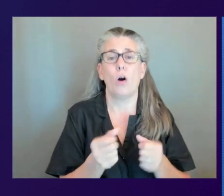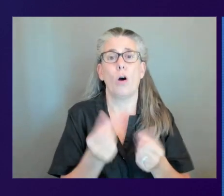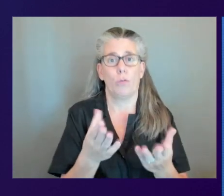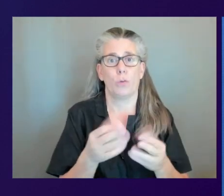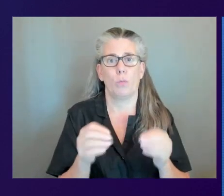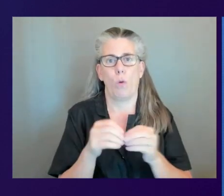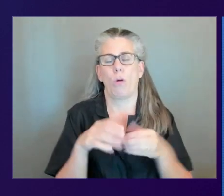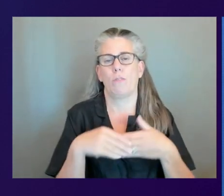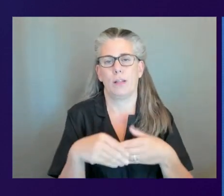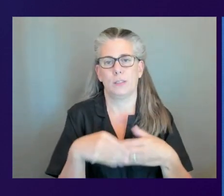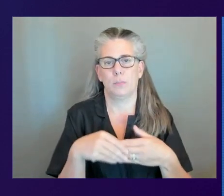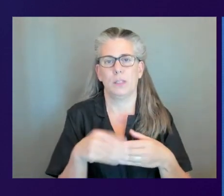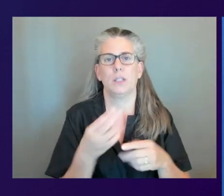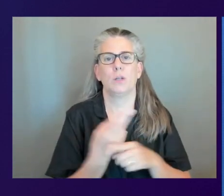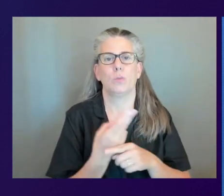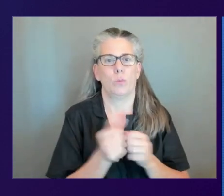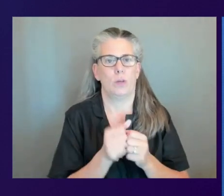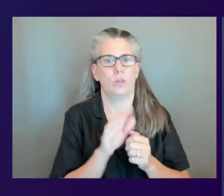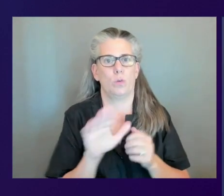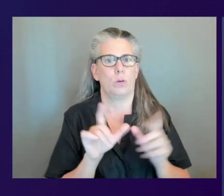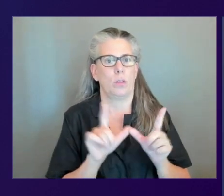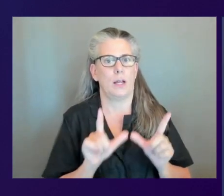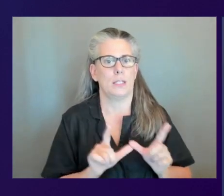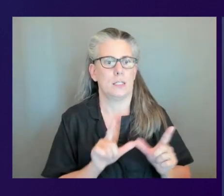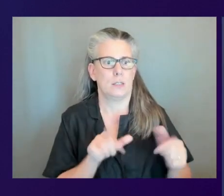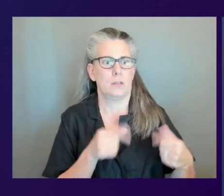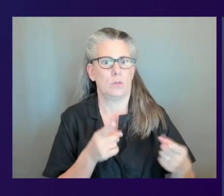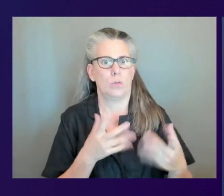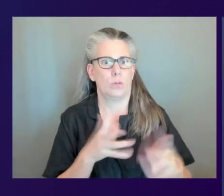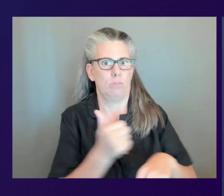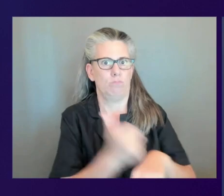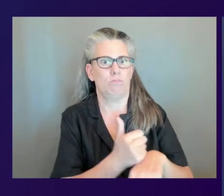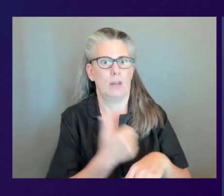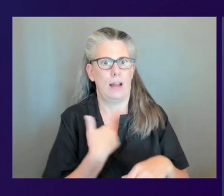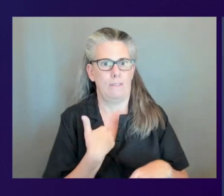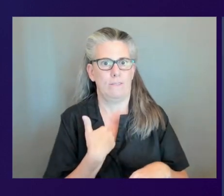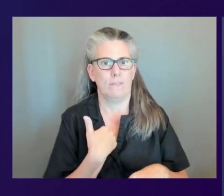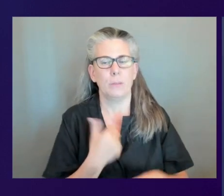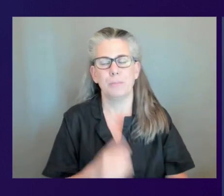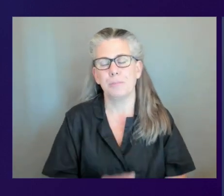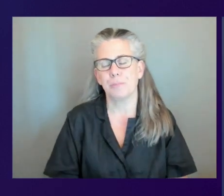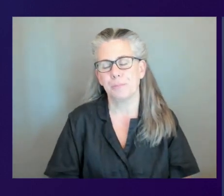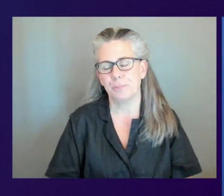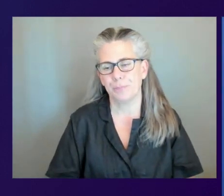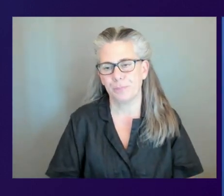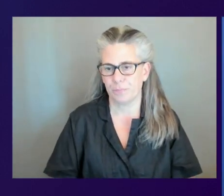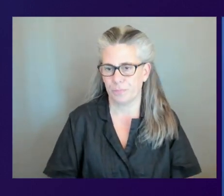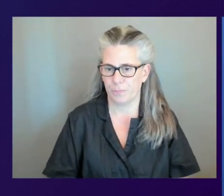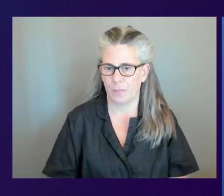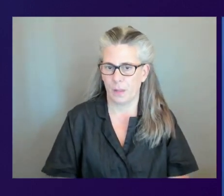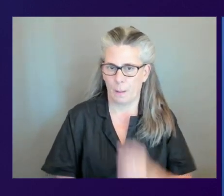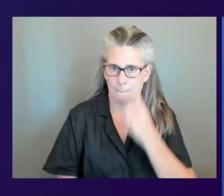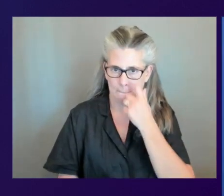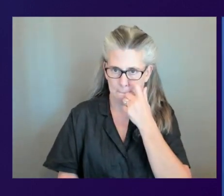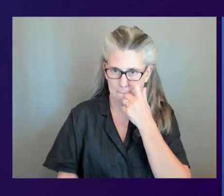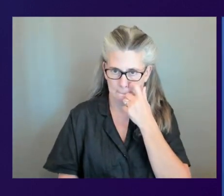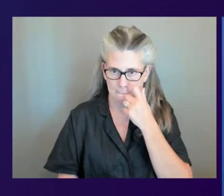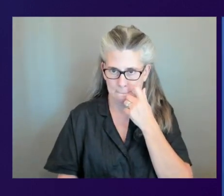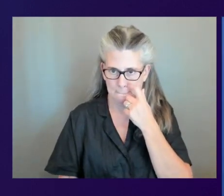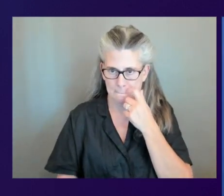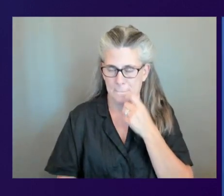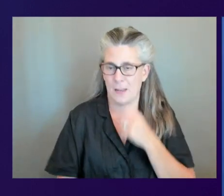those licenses you already bought. Very cool. Very cool. I'm gonna keep moving through we've this. We've got